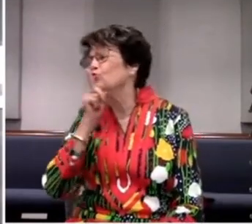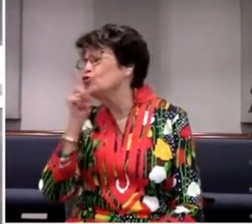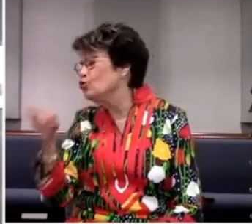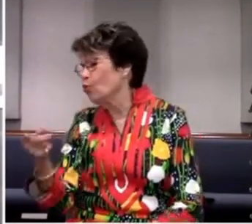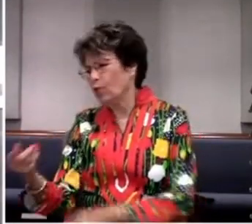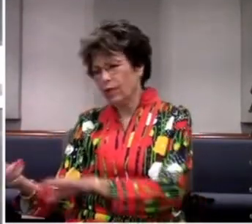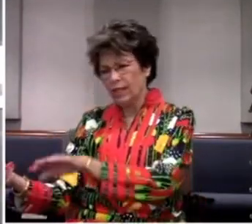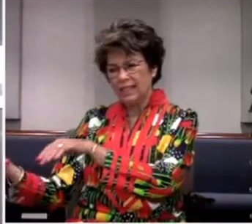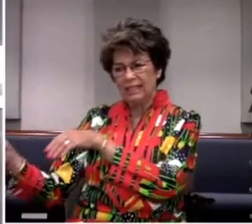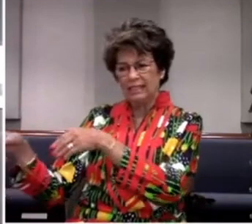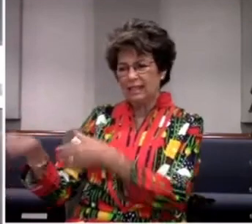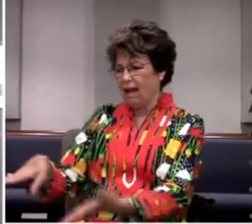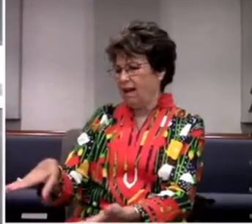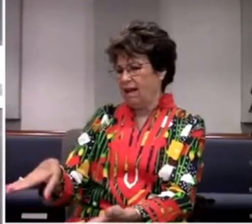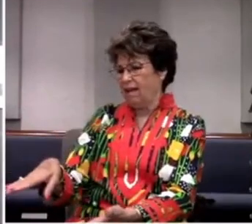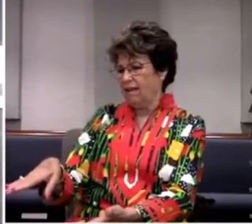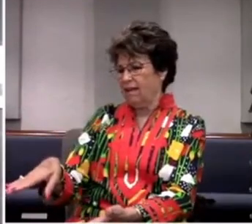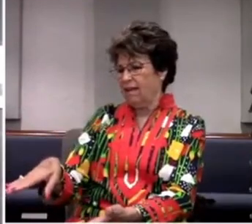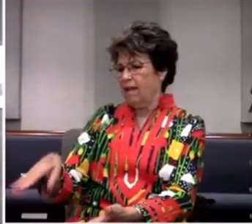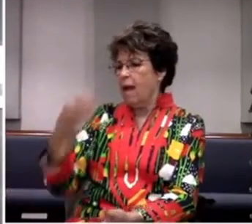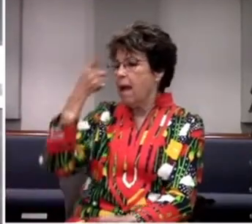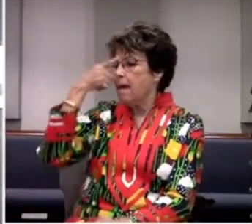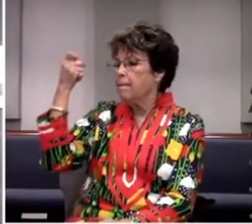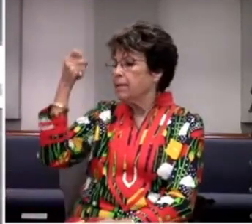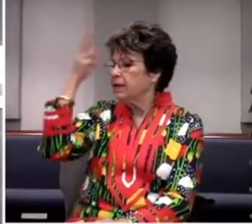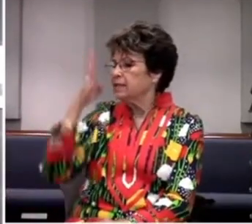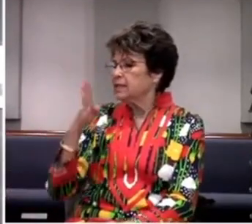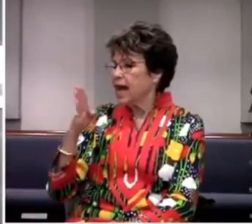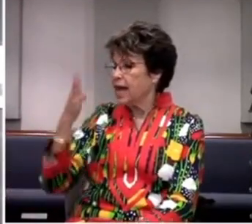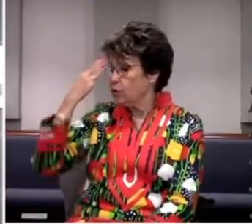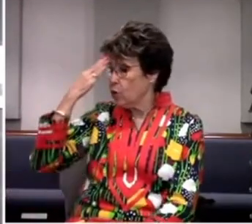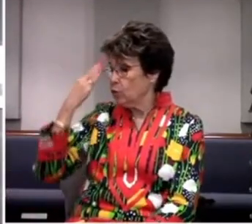die. For God doth